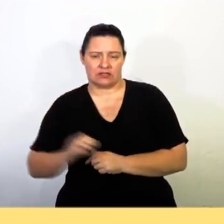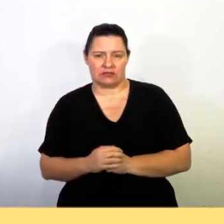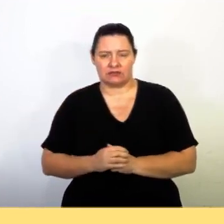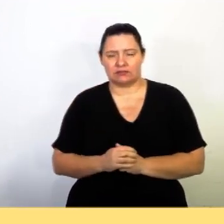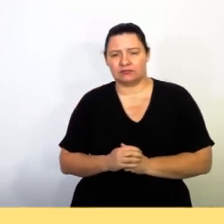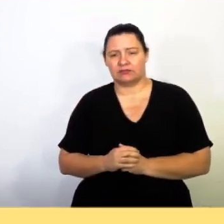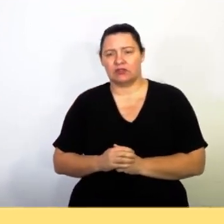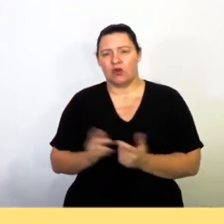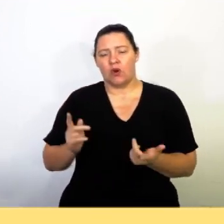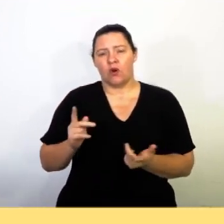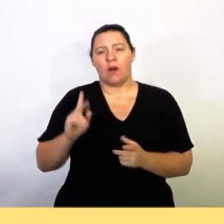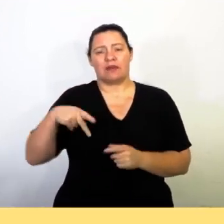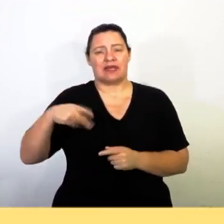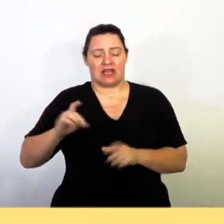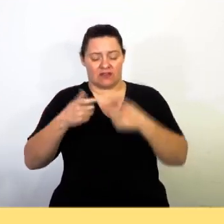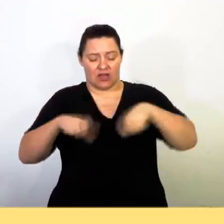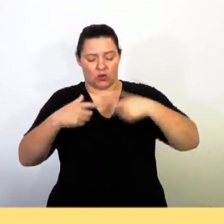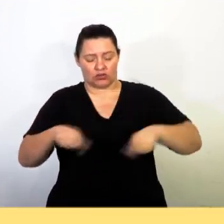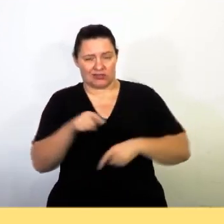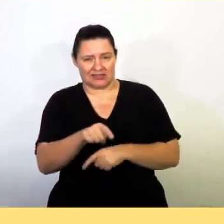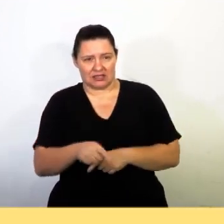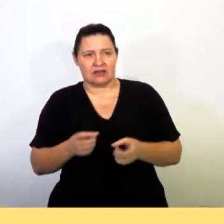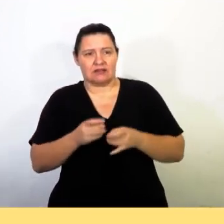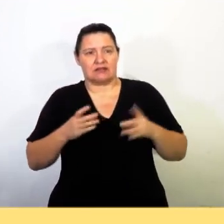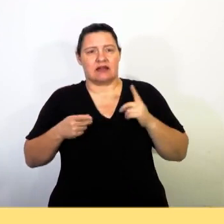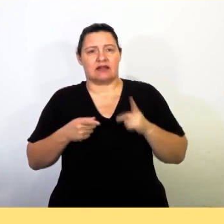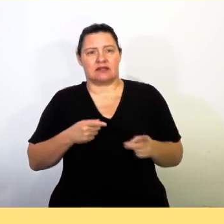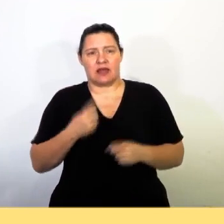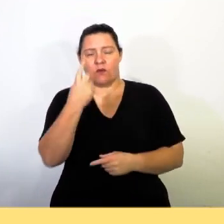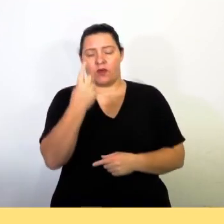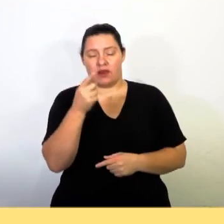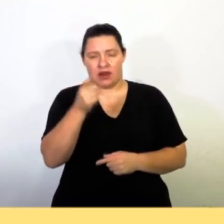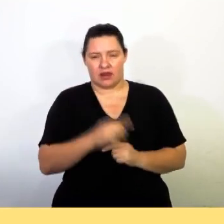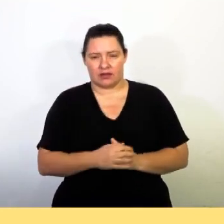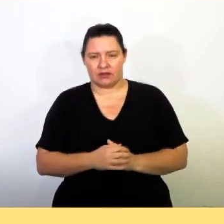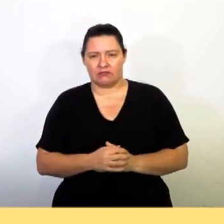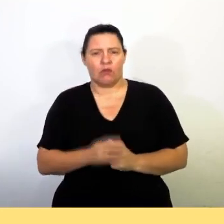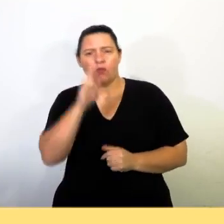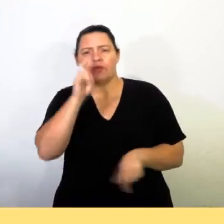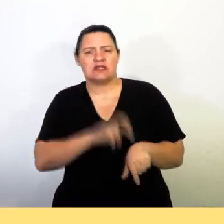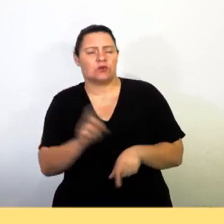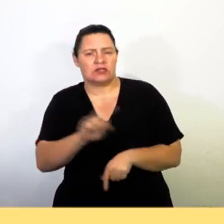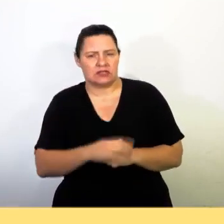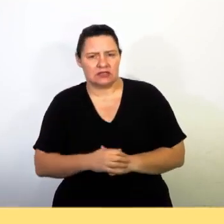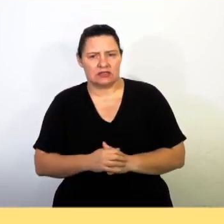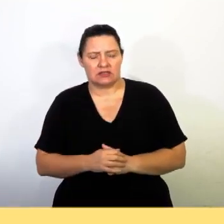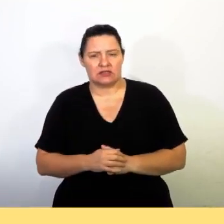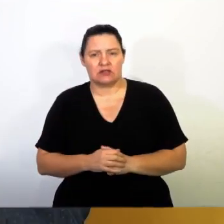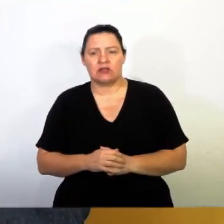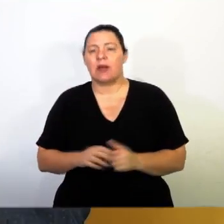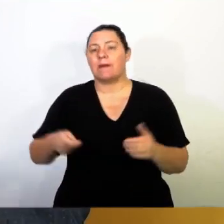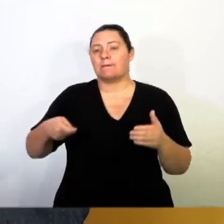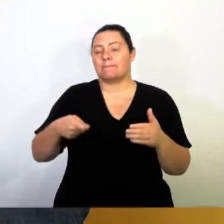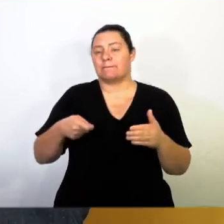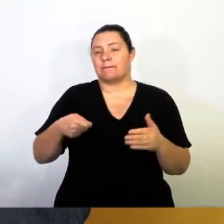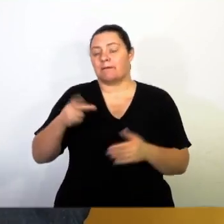1,500. Payments according to the petty cash vouchers, and they begin here with number 1. So what do we need? We need